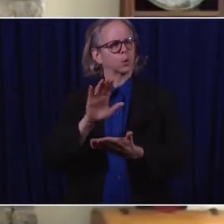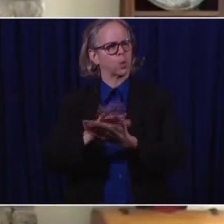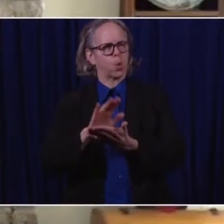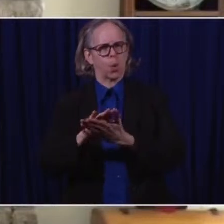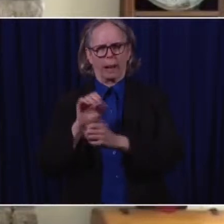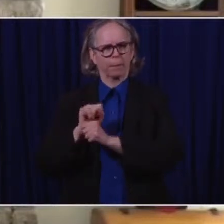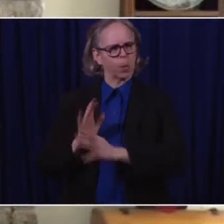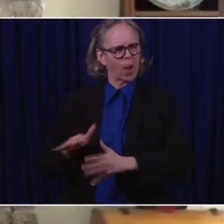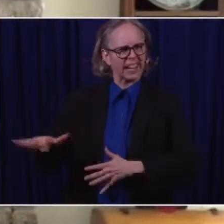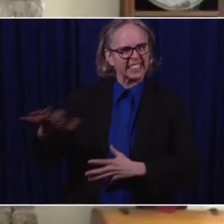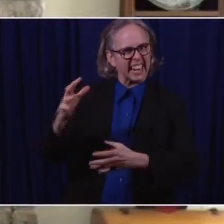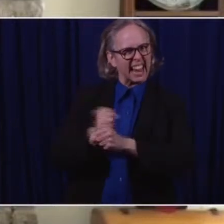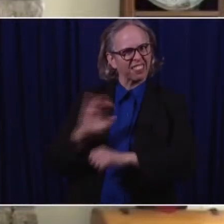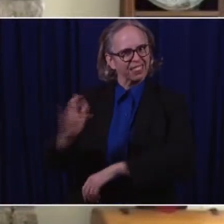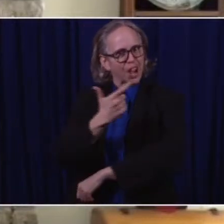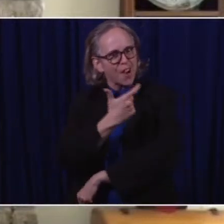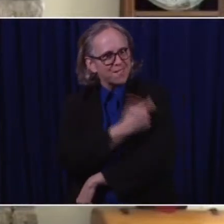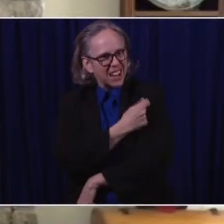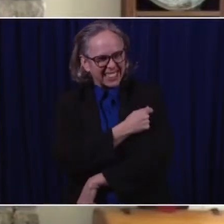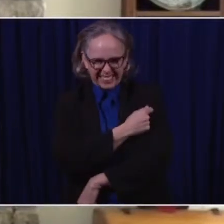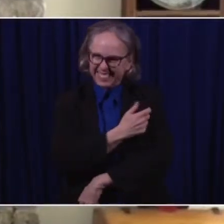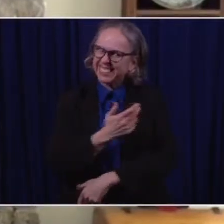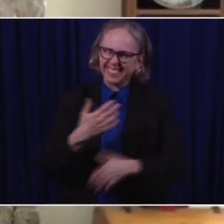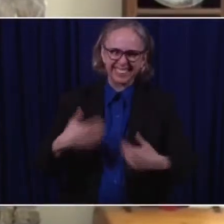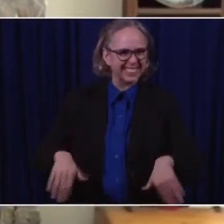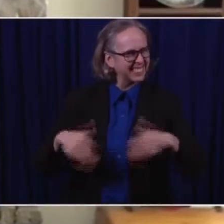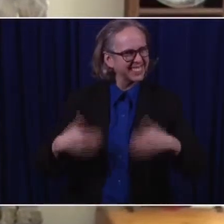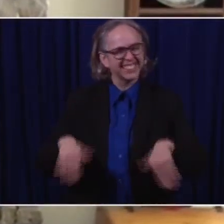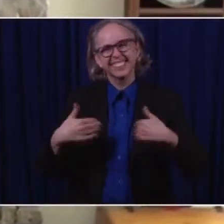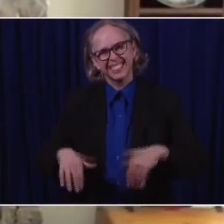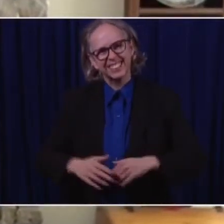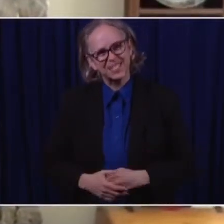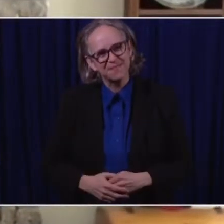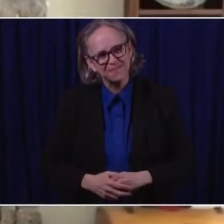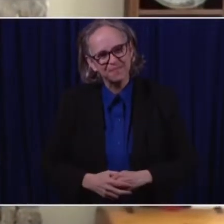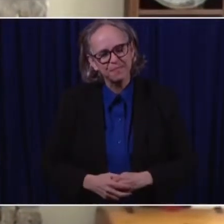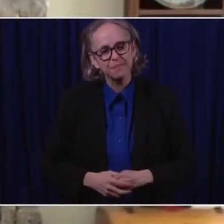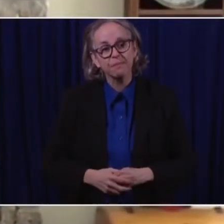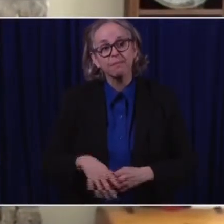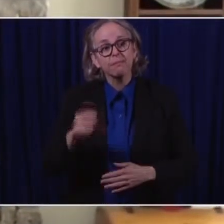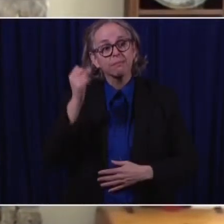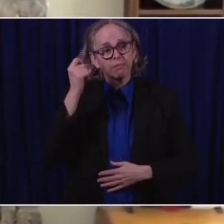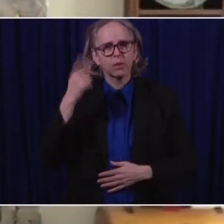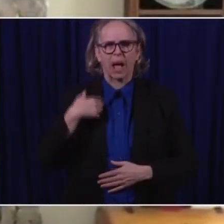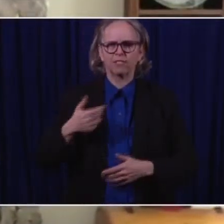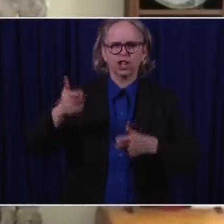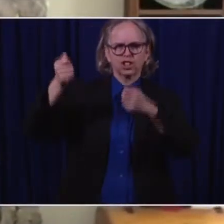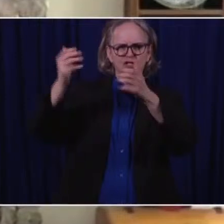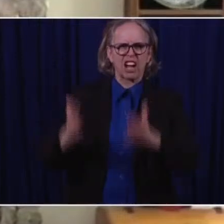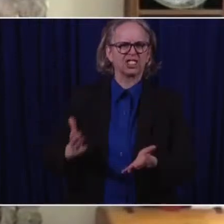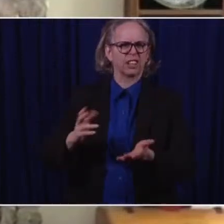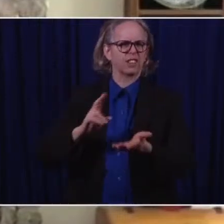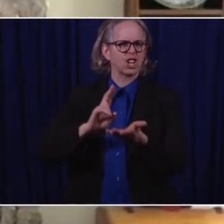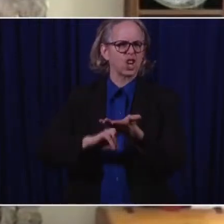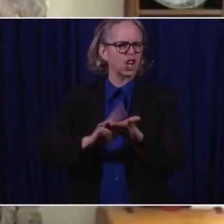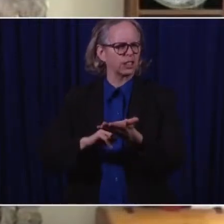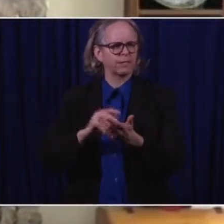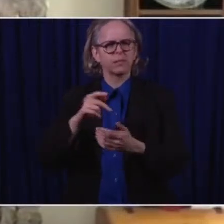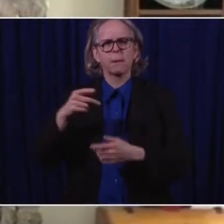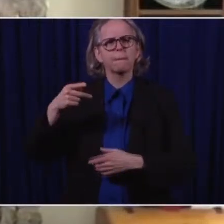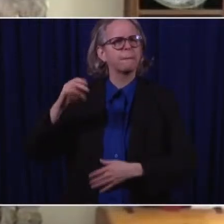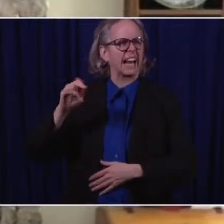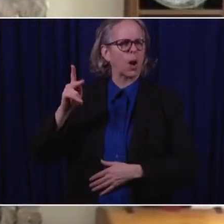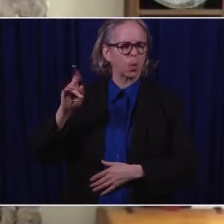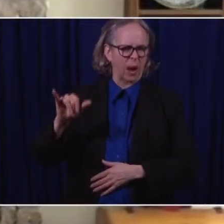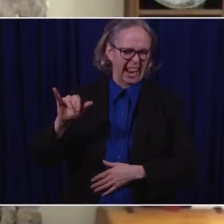Fairgrounds. With us is Jennifer Hymer, Director of Nursing for Pickaway County Public Health. Mrs. Hymer, how